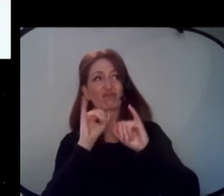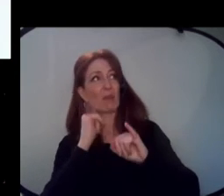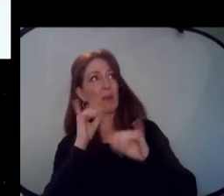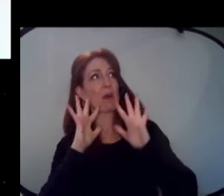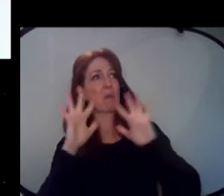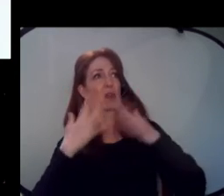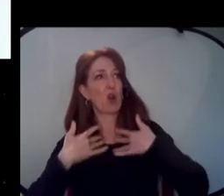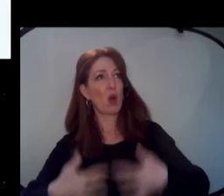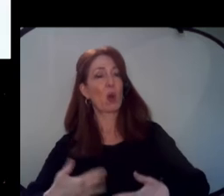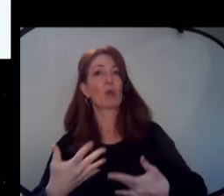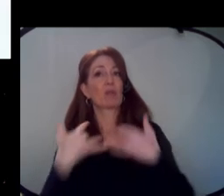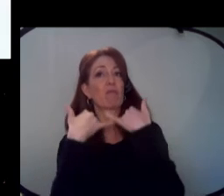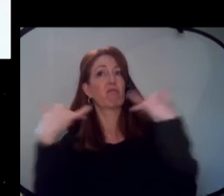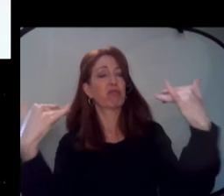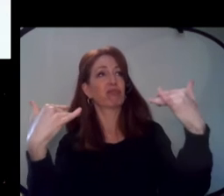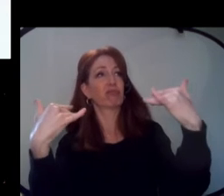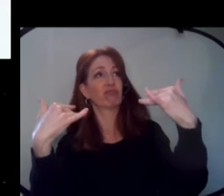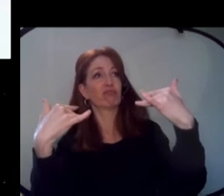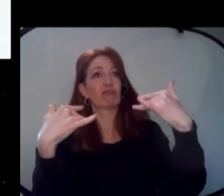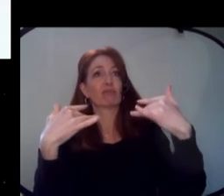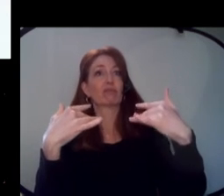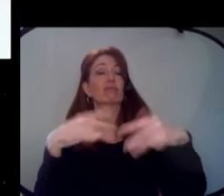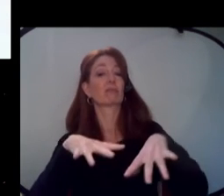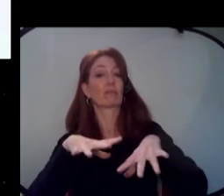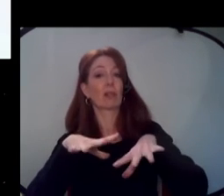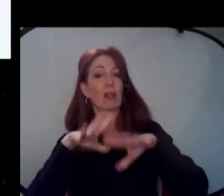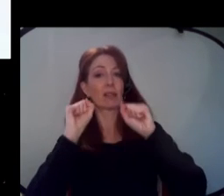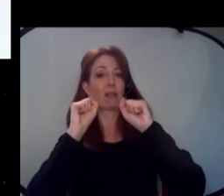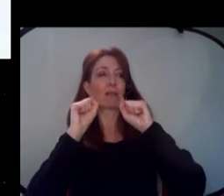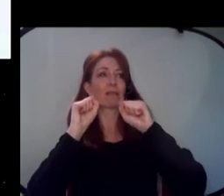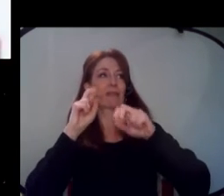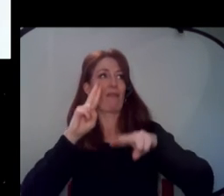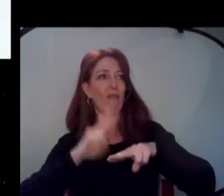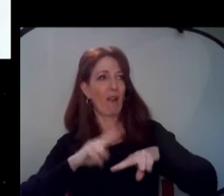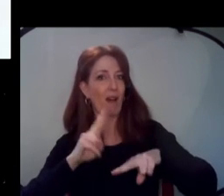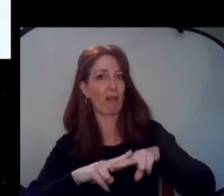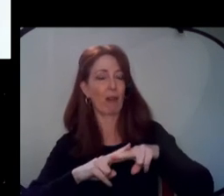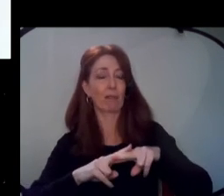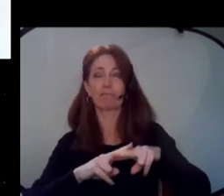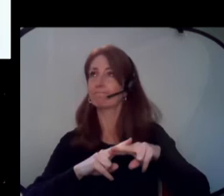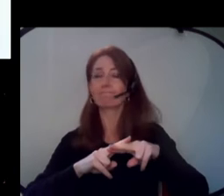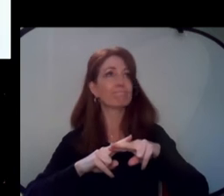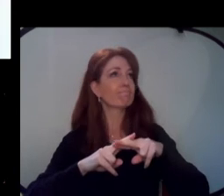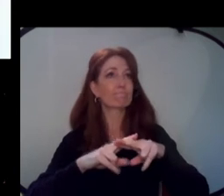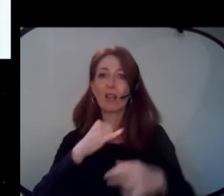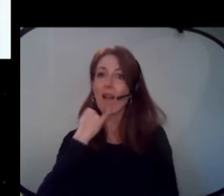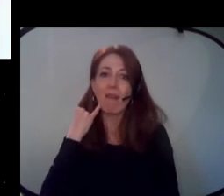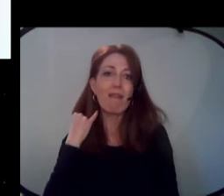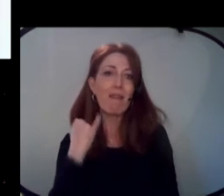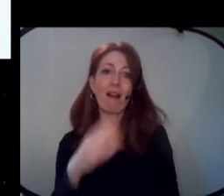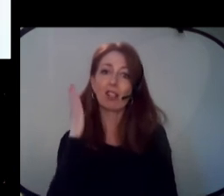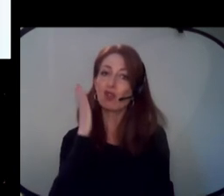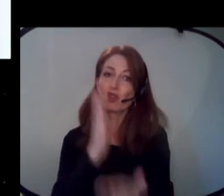nude in front of an audience and prompted by her father. She, of course, says that that is not true. It's a scurrilous rumour, and it's